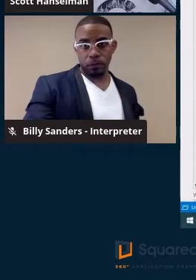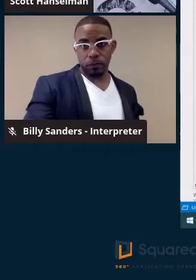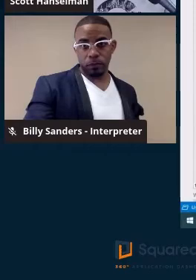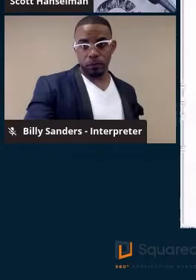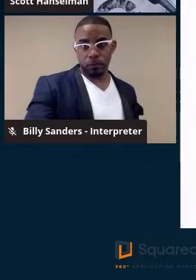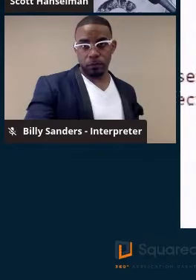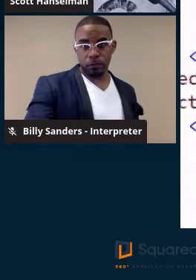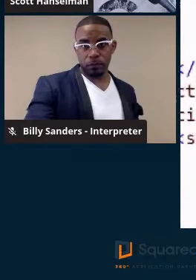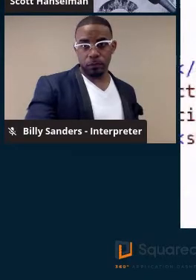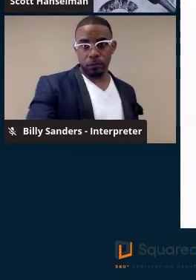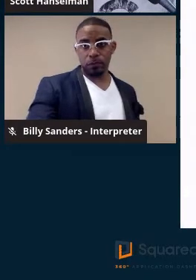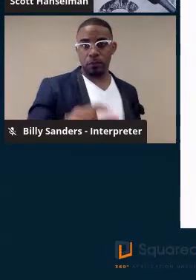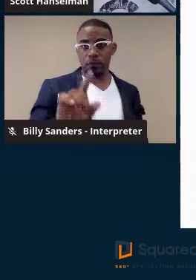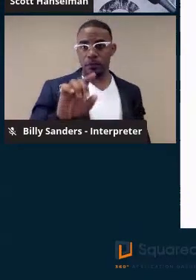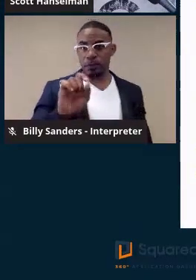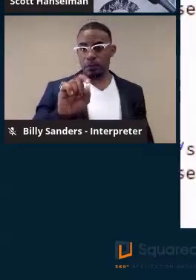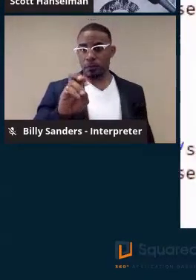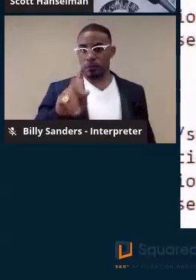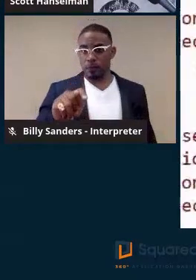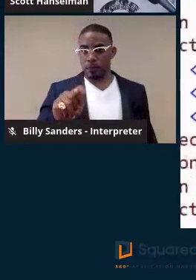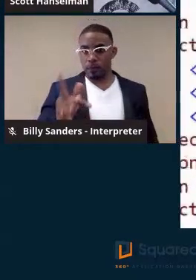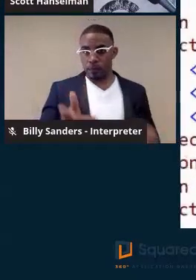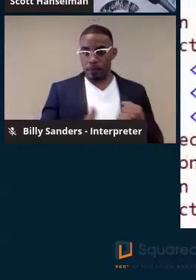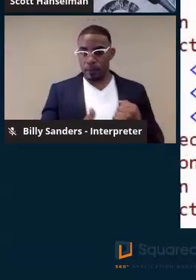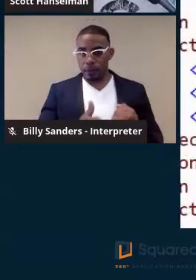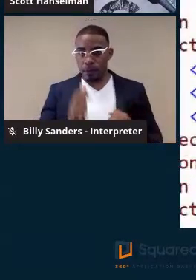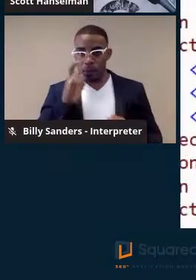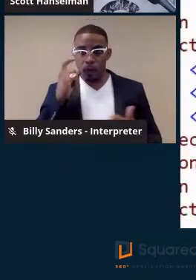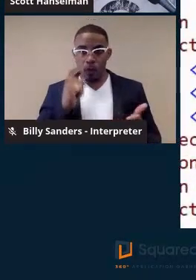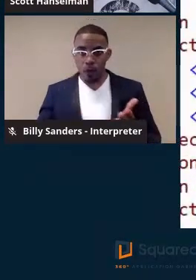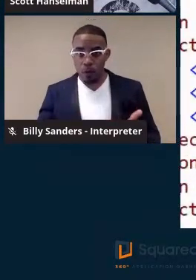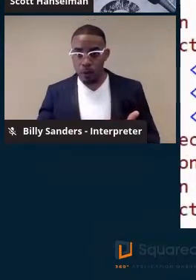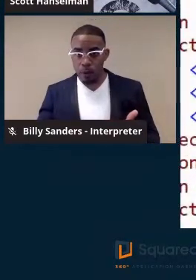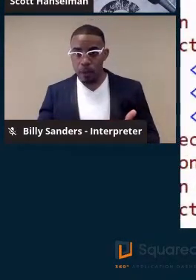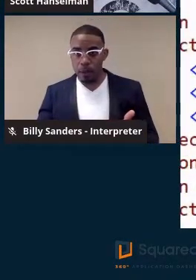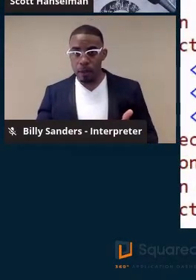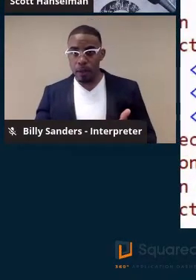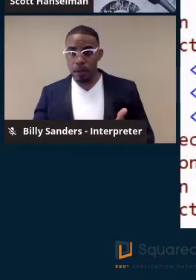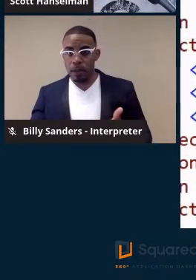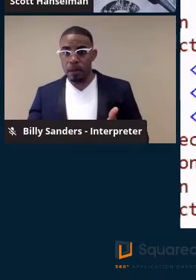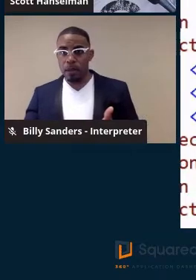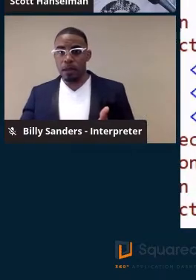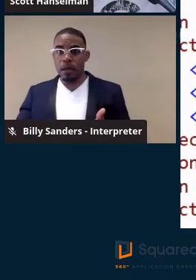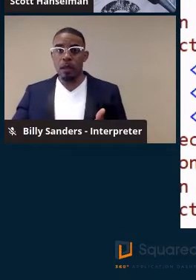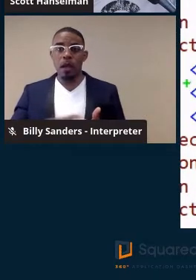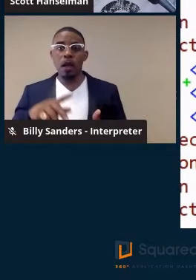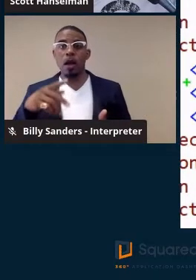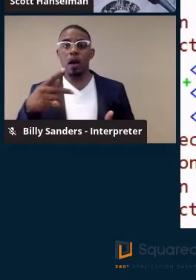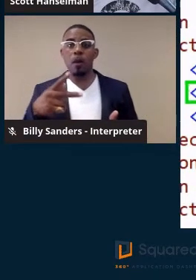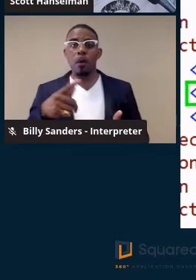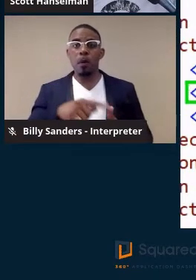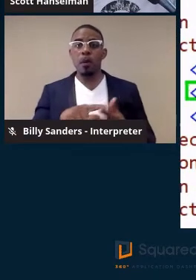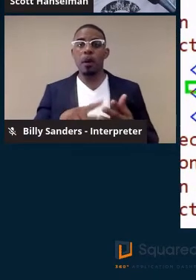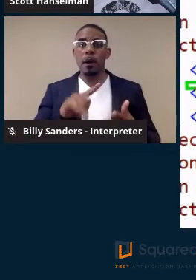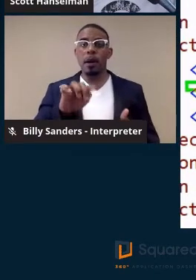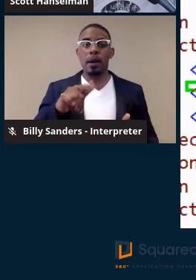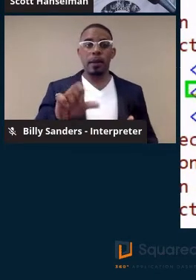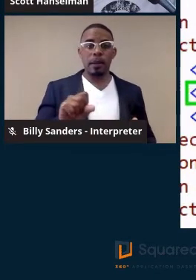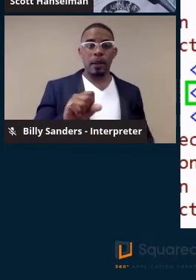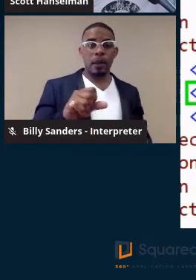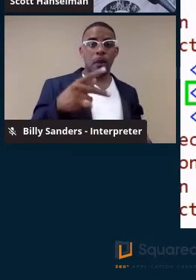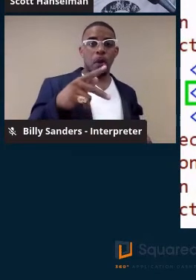And this is a .NET technology, but you'll notice that these purple tags, these